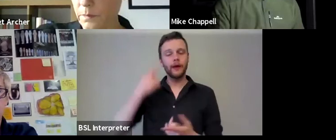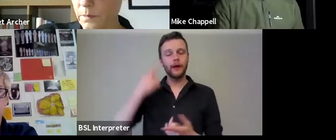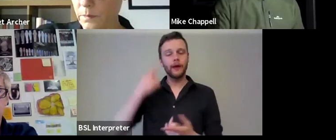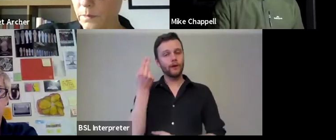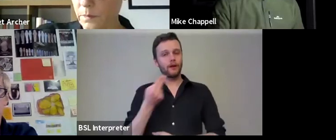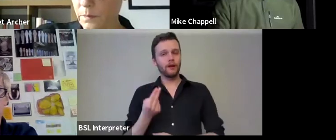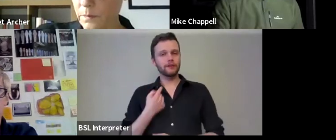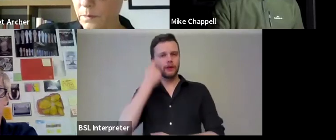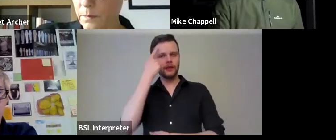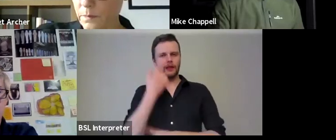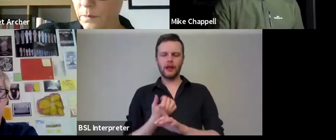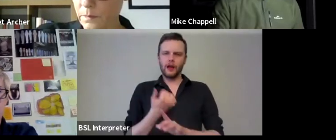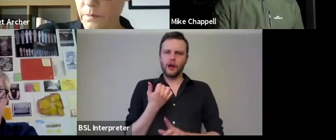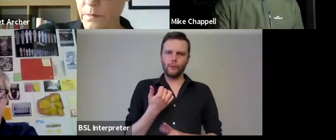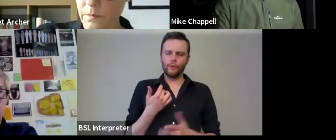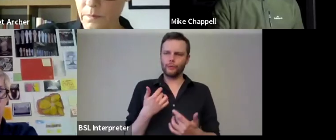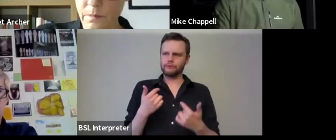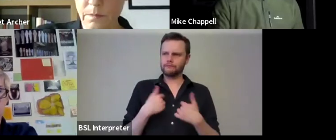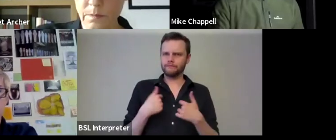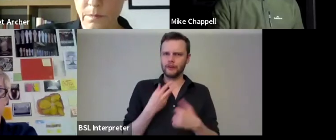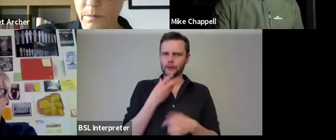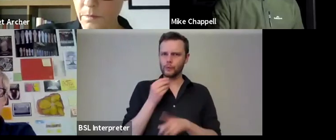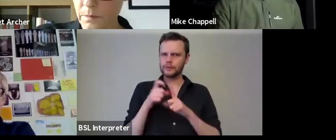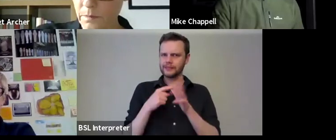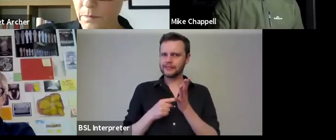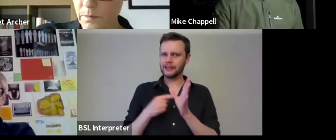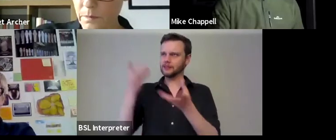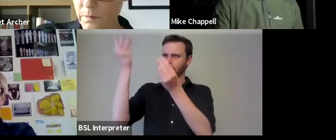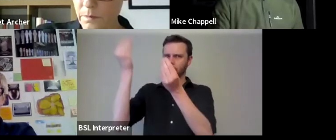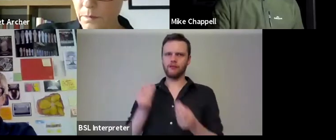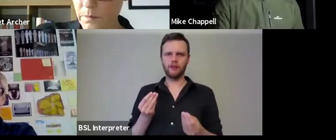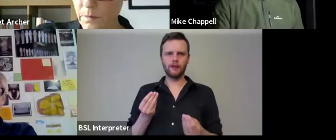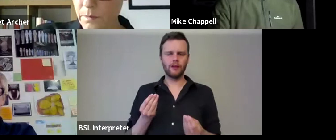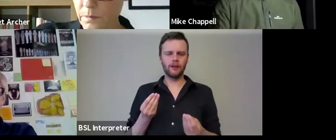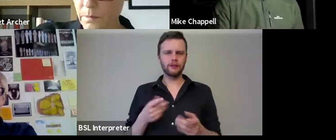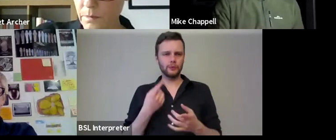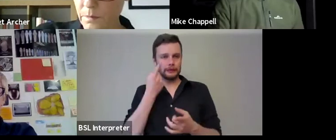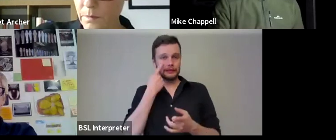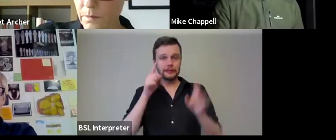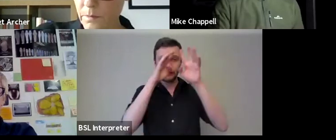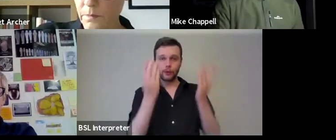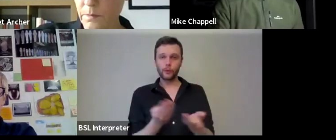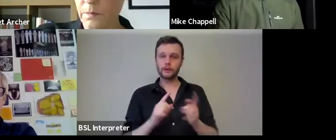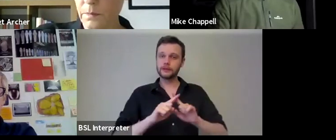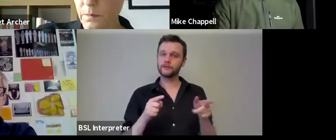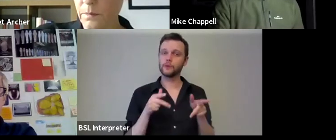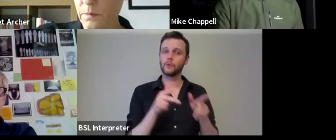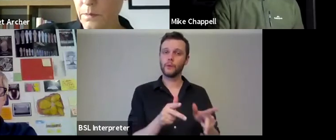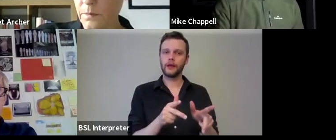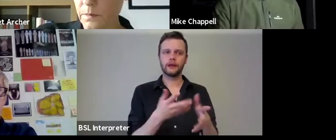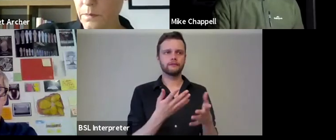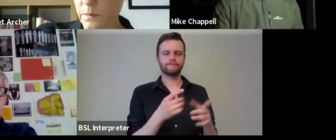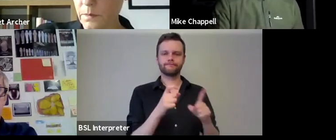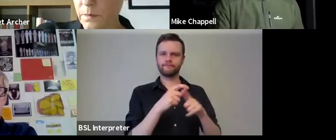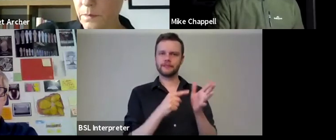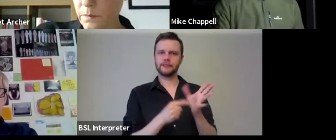kind of, how do you then use this data in order to see the world in a new way, kind of embody that data,